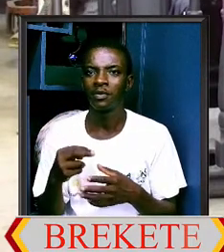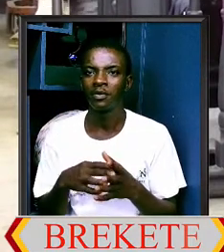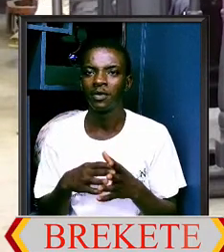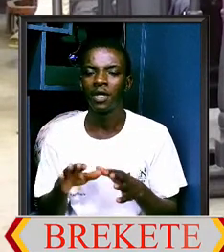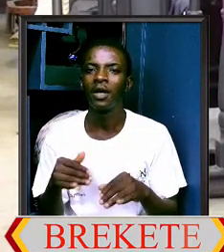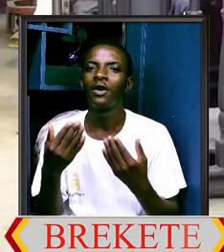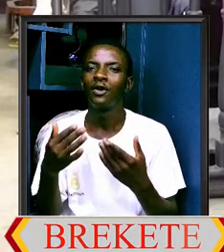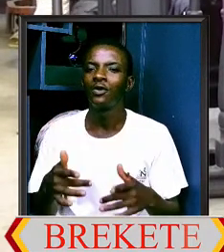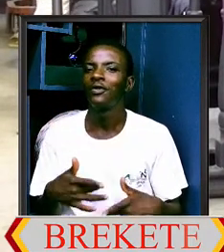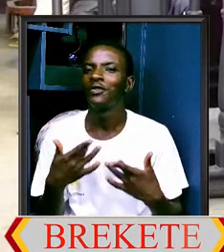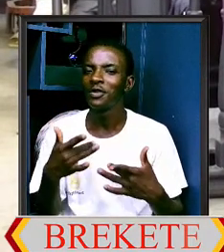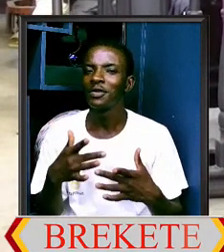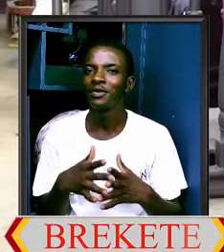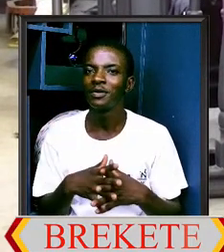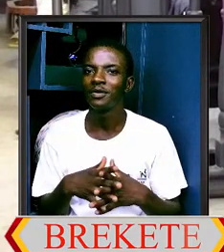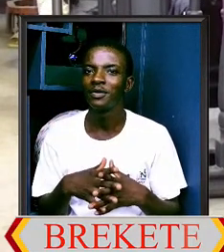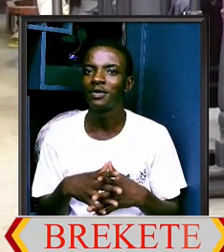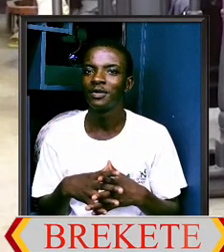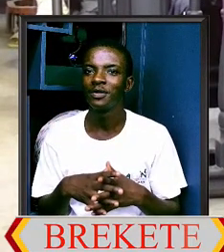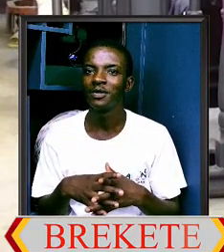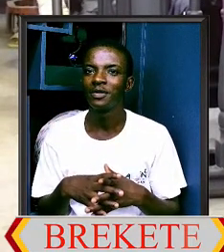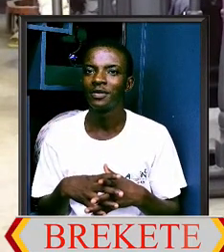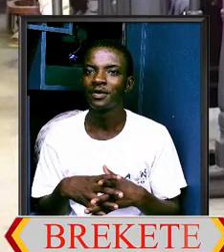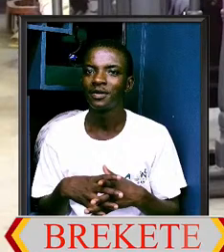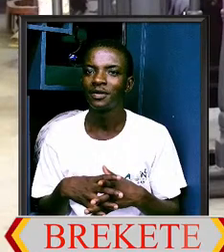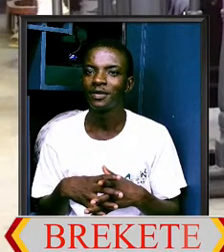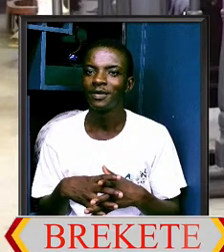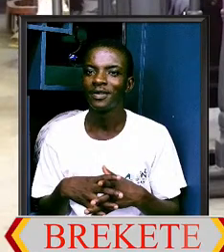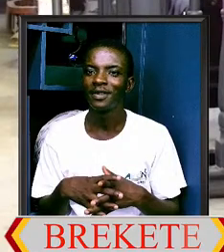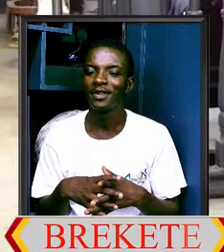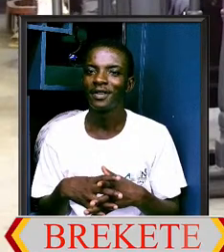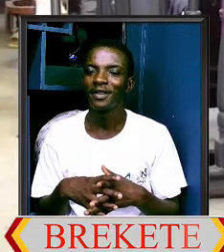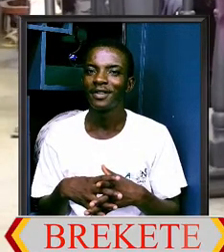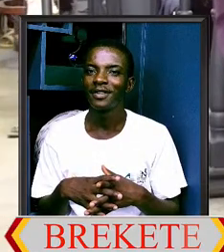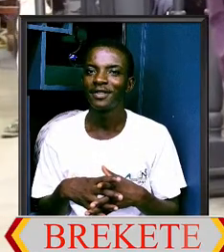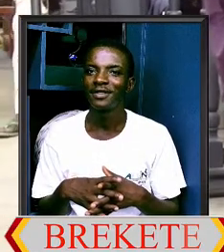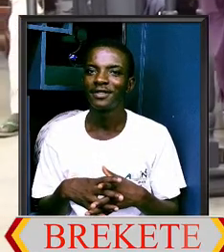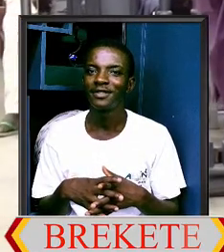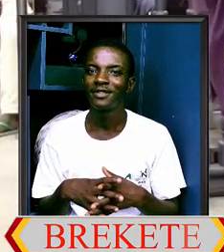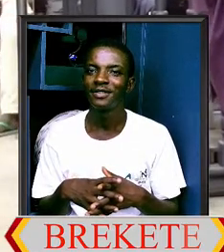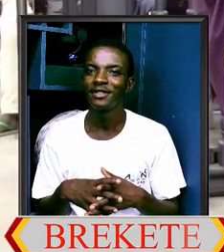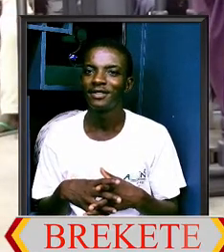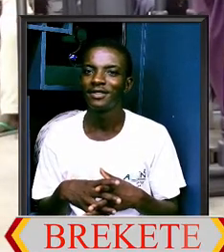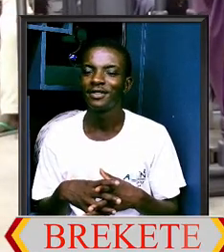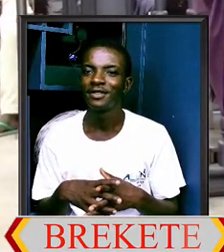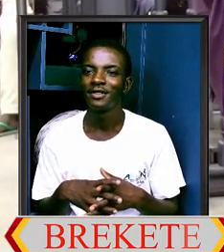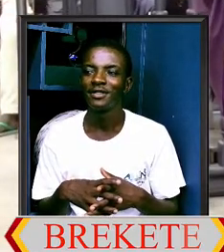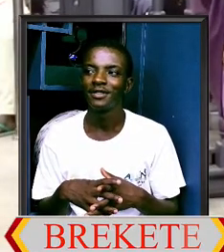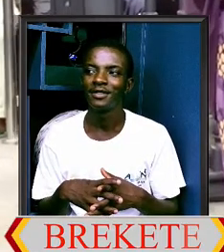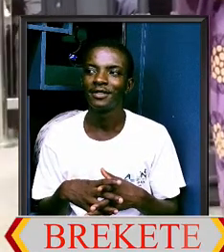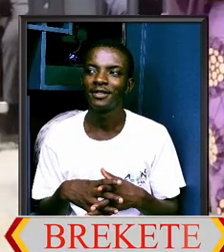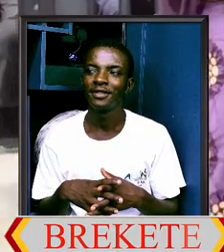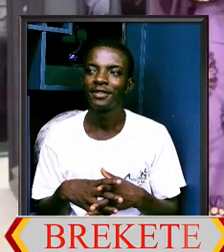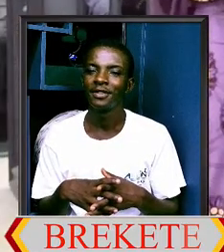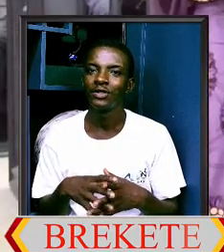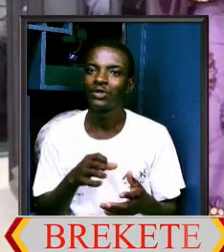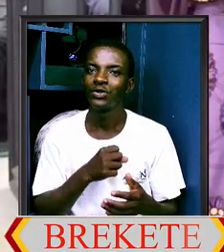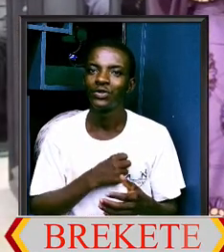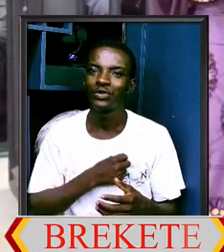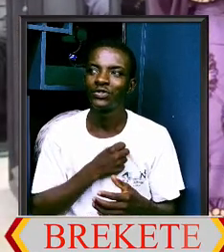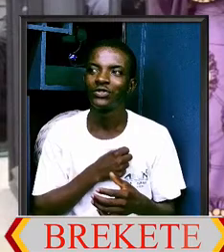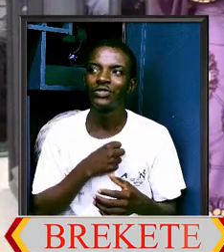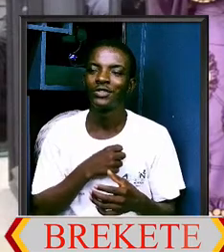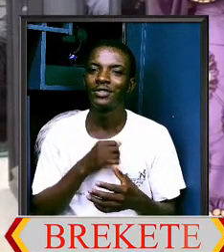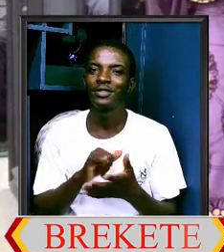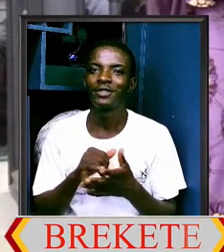I go feel. You are how? Don't talk to me. Sorry, sir. Now this